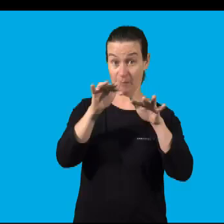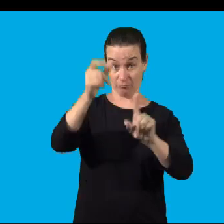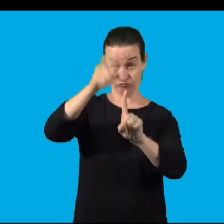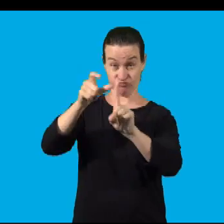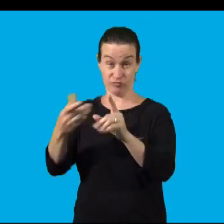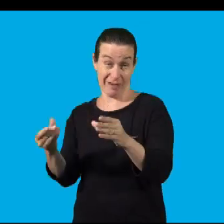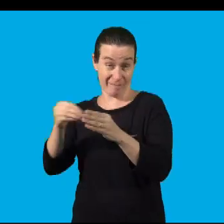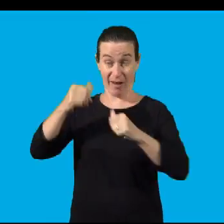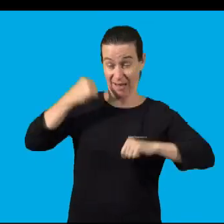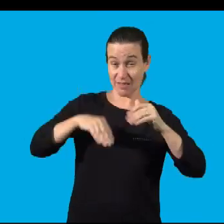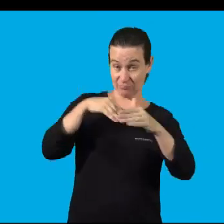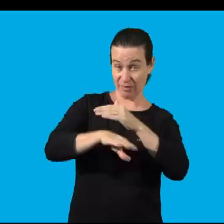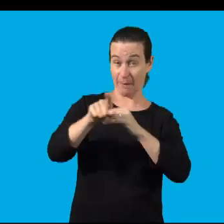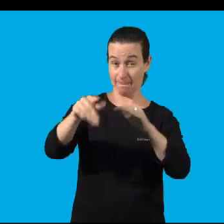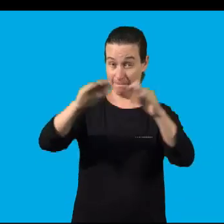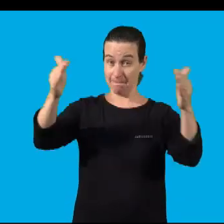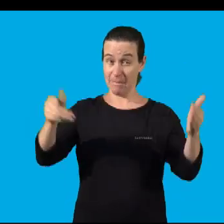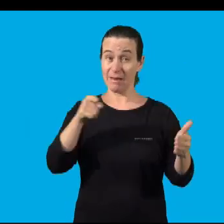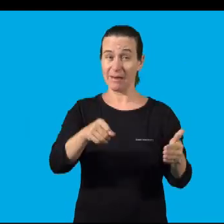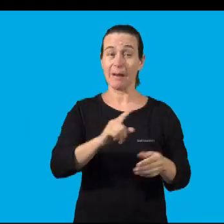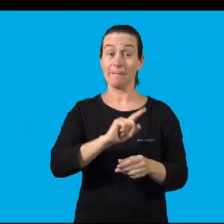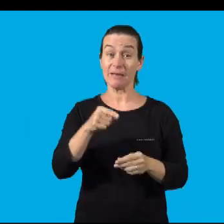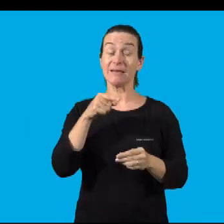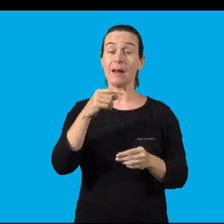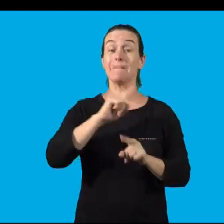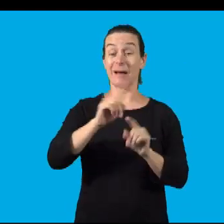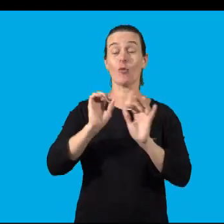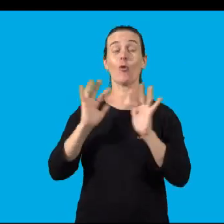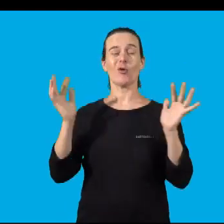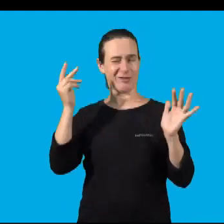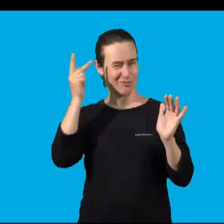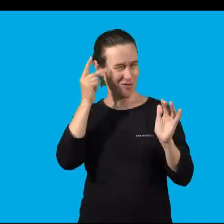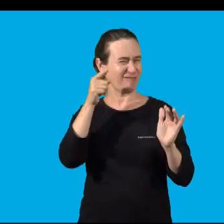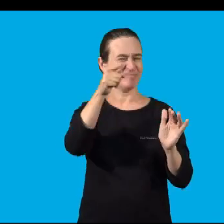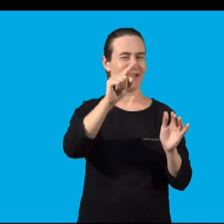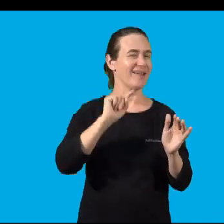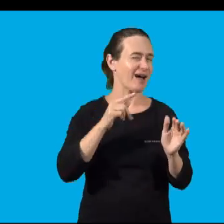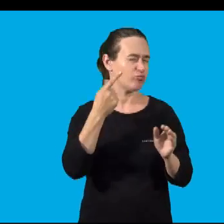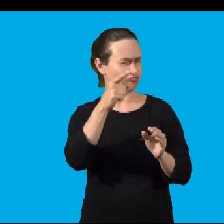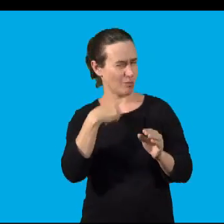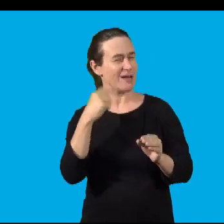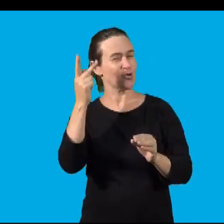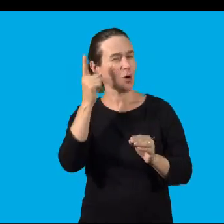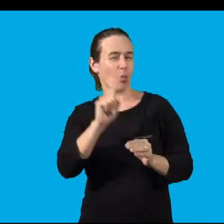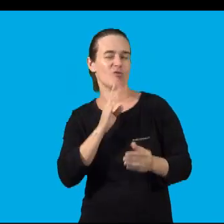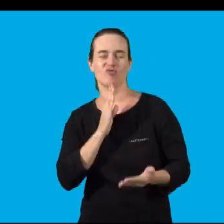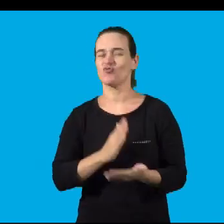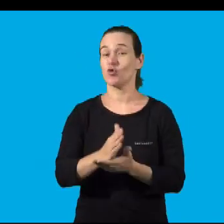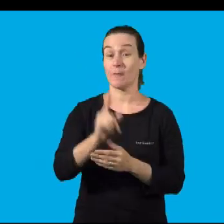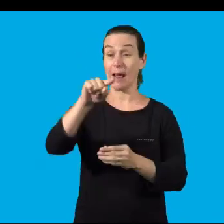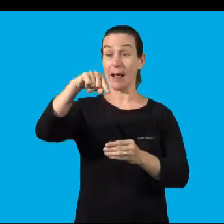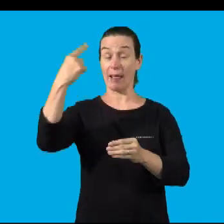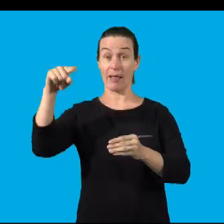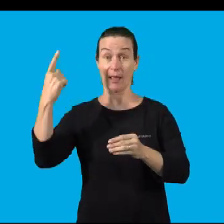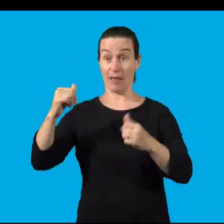of characters where the audience is aware of a fact, event, or truth, but the characters are unaware. So the audience is